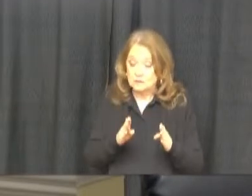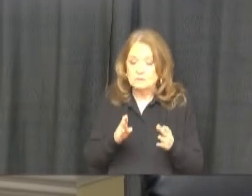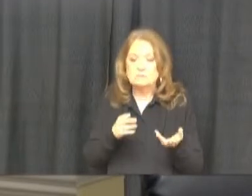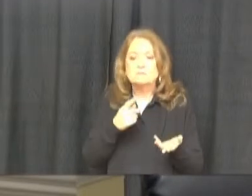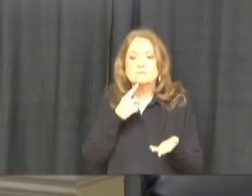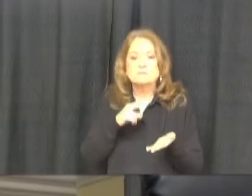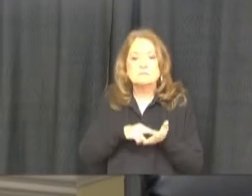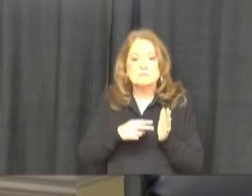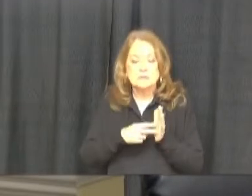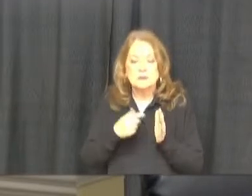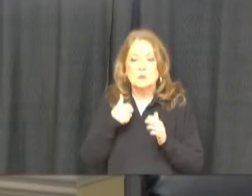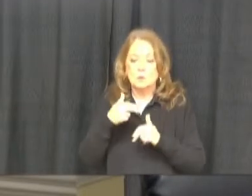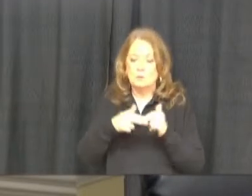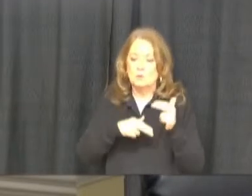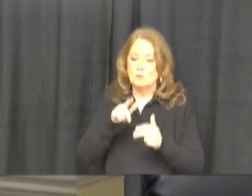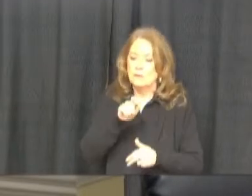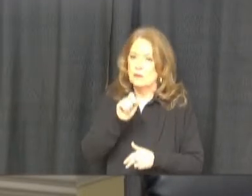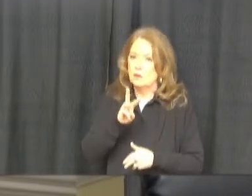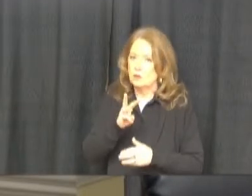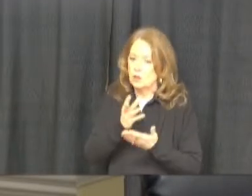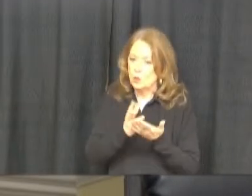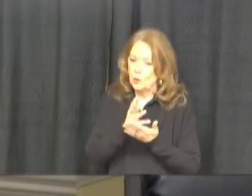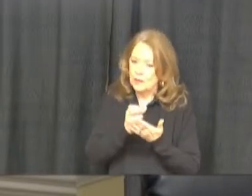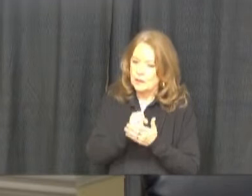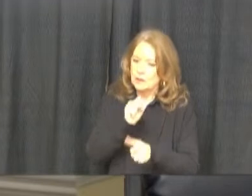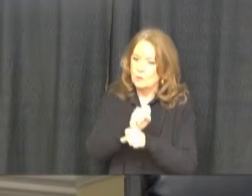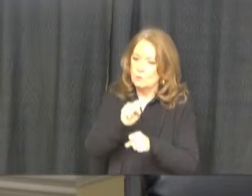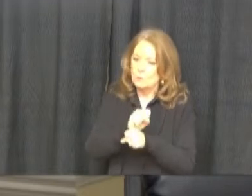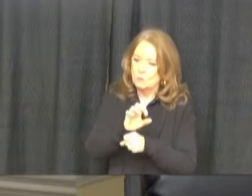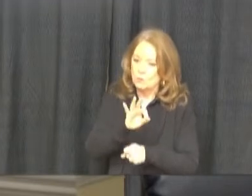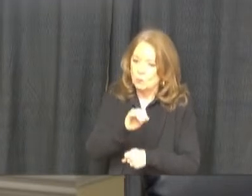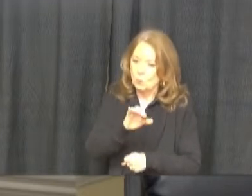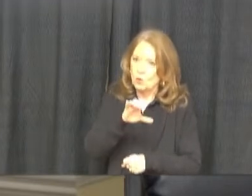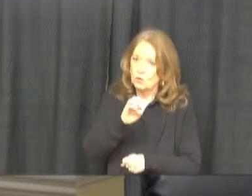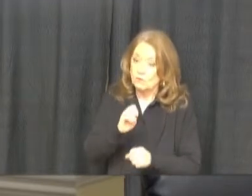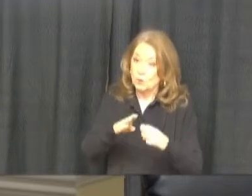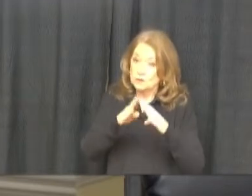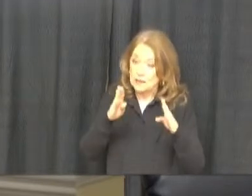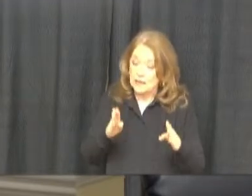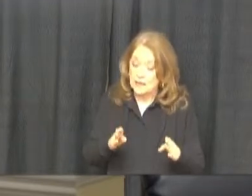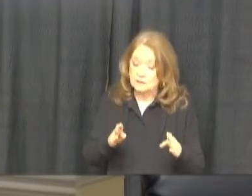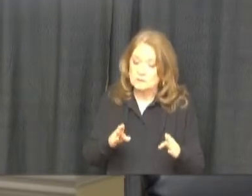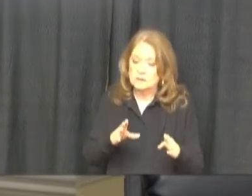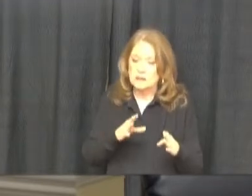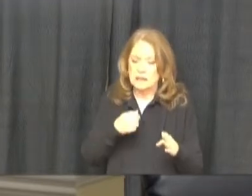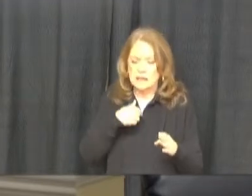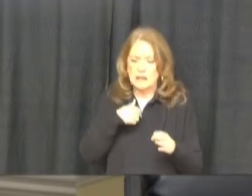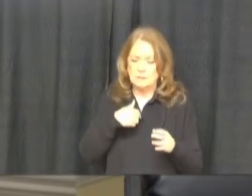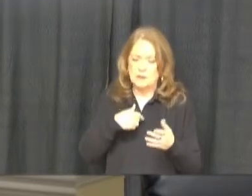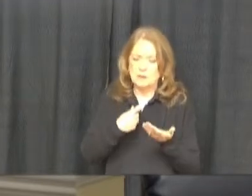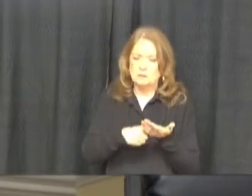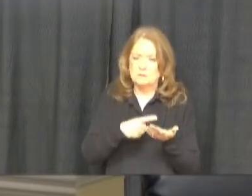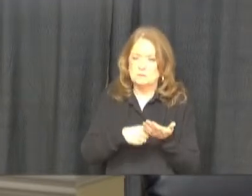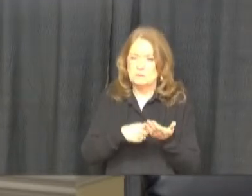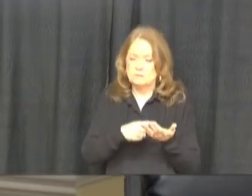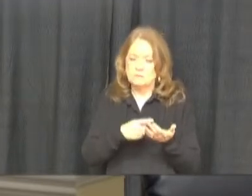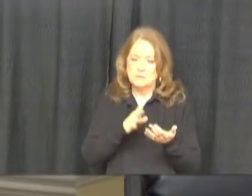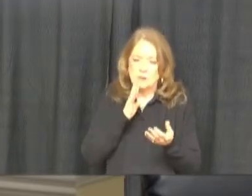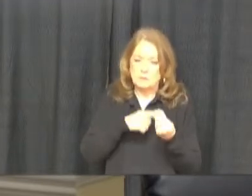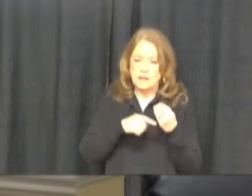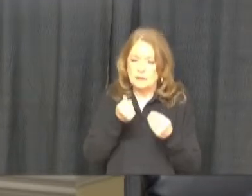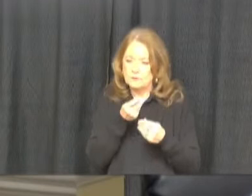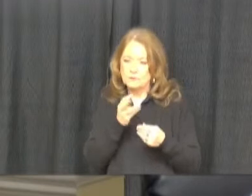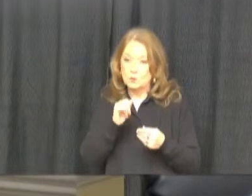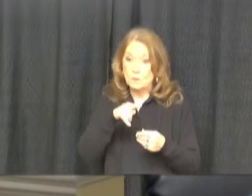that we'll build low-income workforce housing. And I'm going to go through a couple apartments that